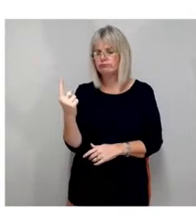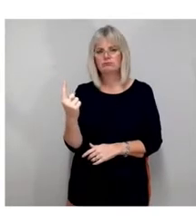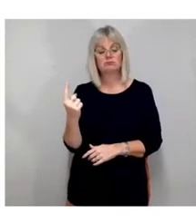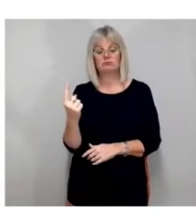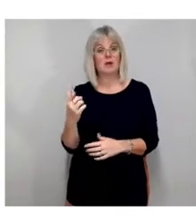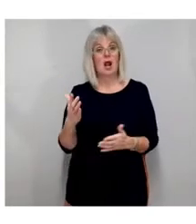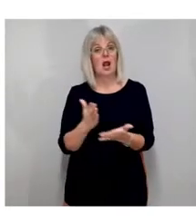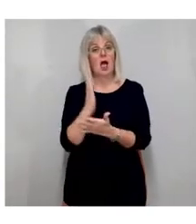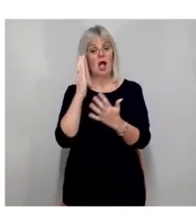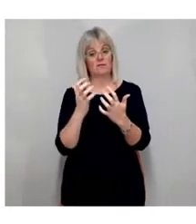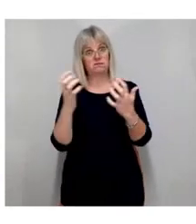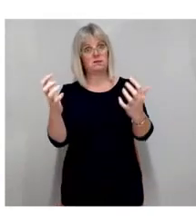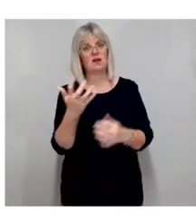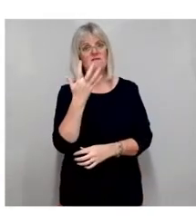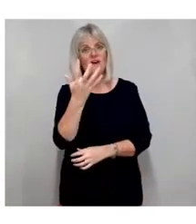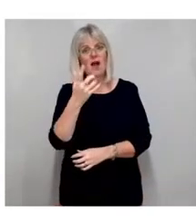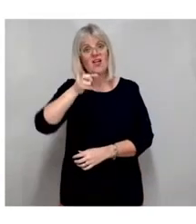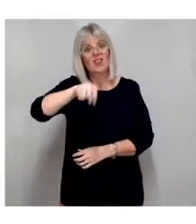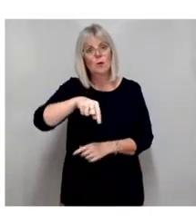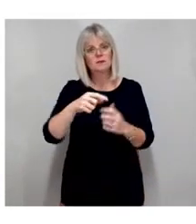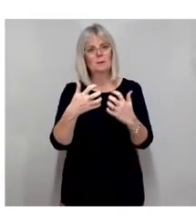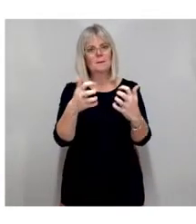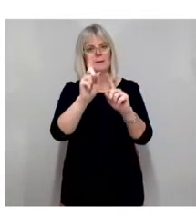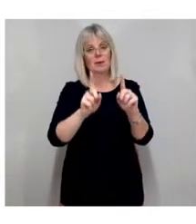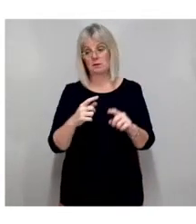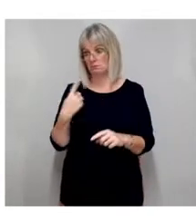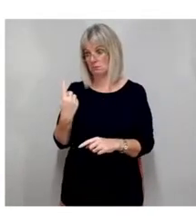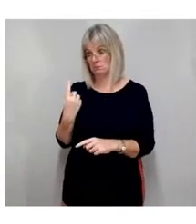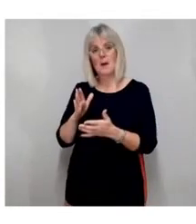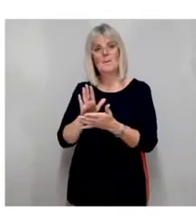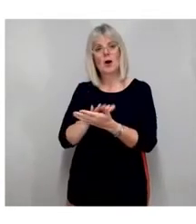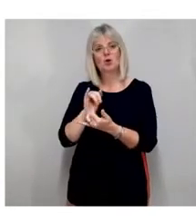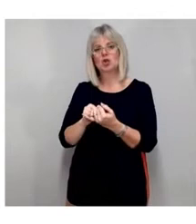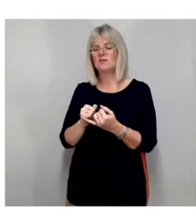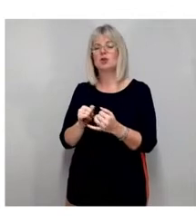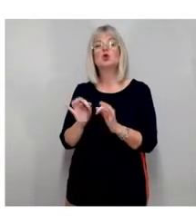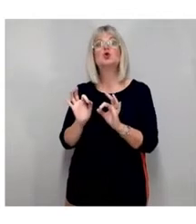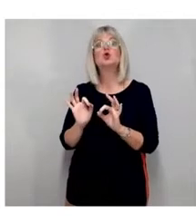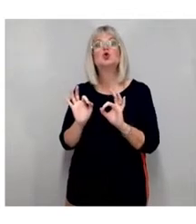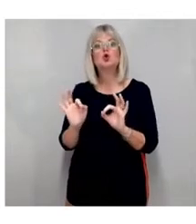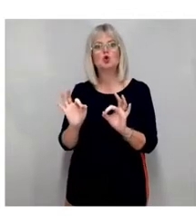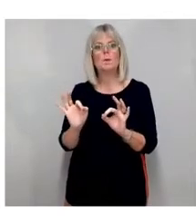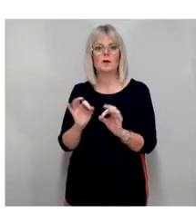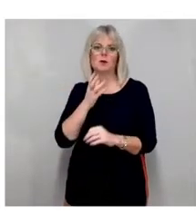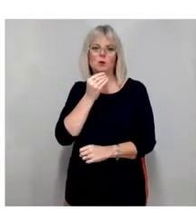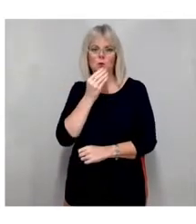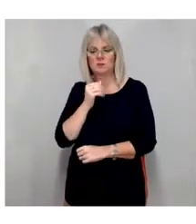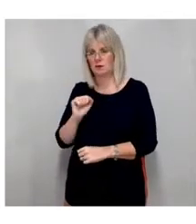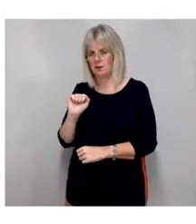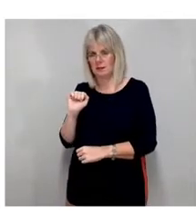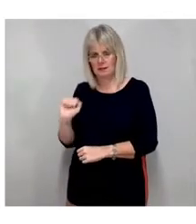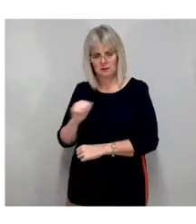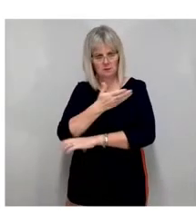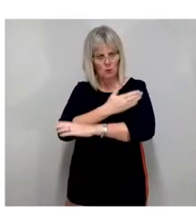people. And Tom is a Microsoft super user, and he's quadriplegic. And he came onto stage with a very high-tech wheelchair and